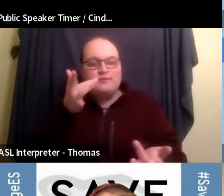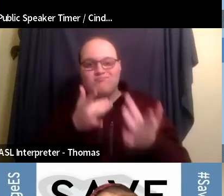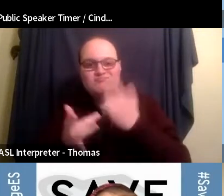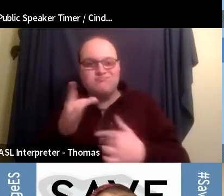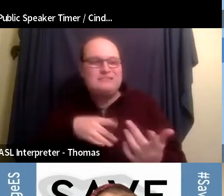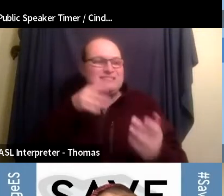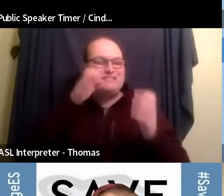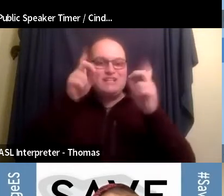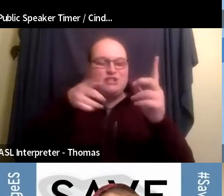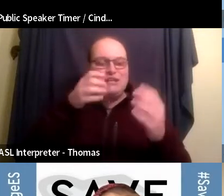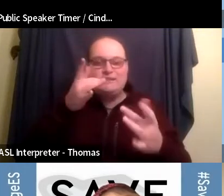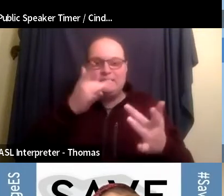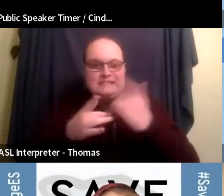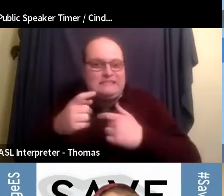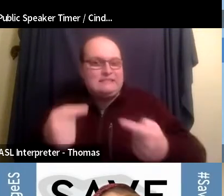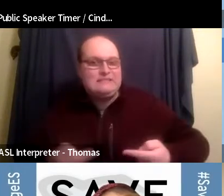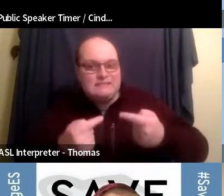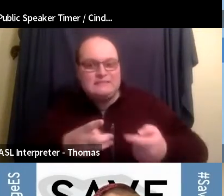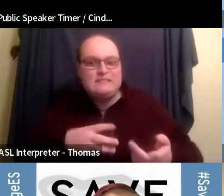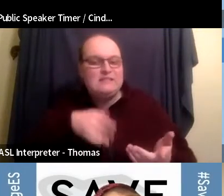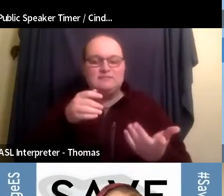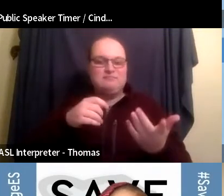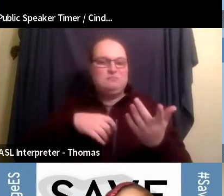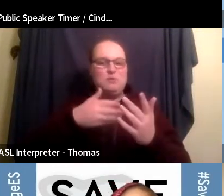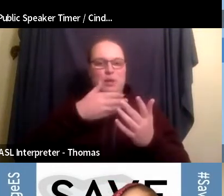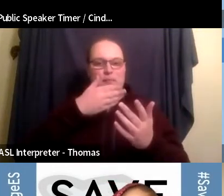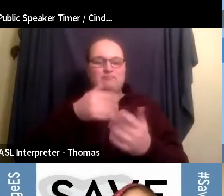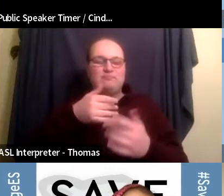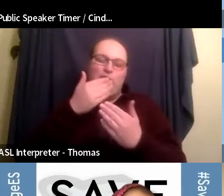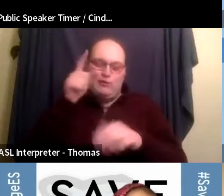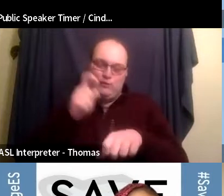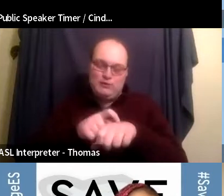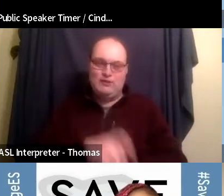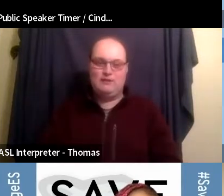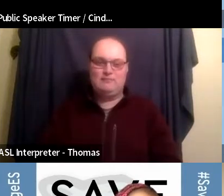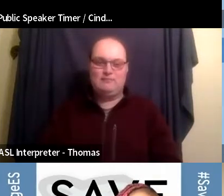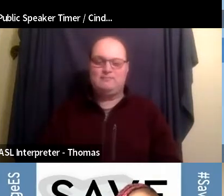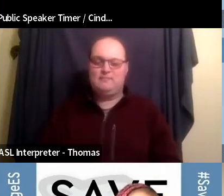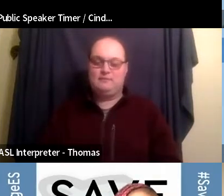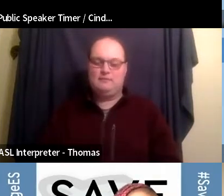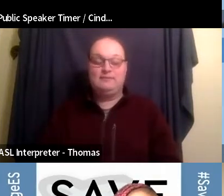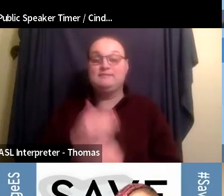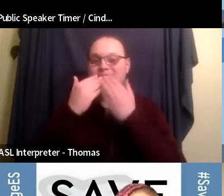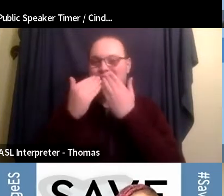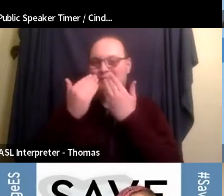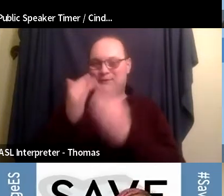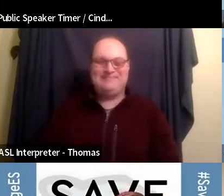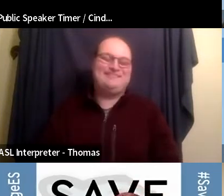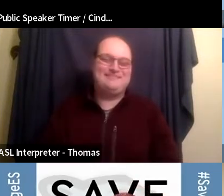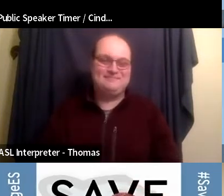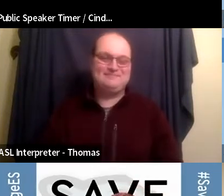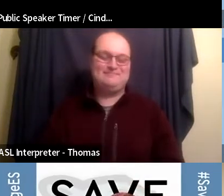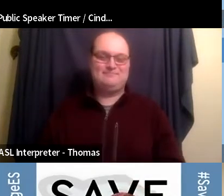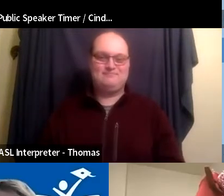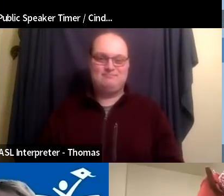prepare our children for the demands of post-primary learning. Thank you for your time. And thank you,